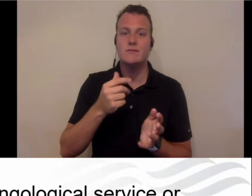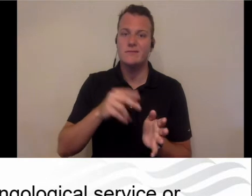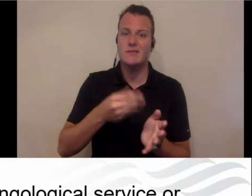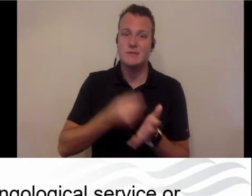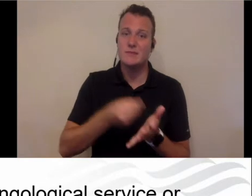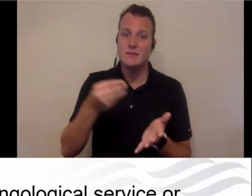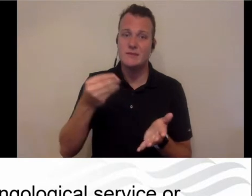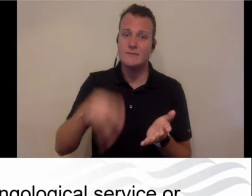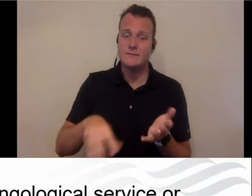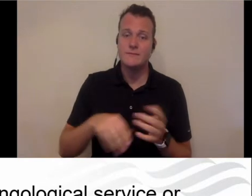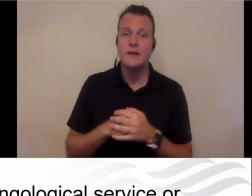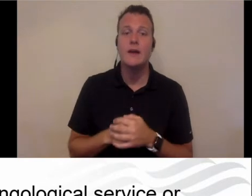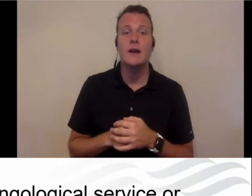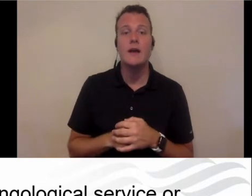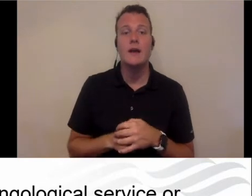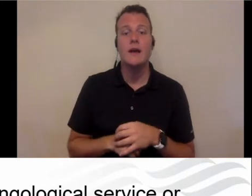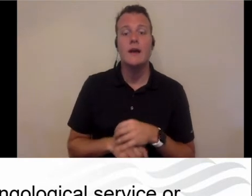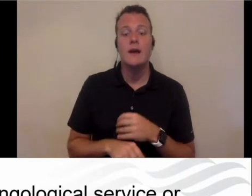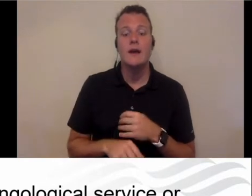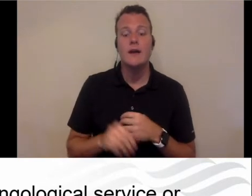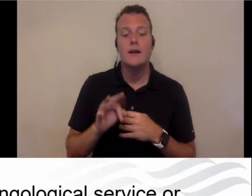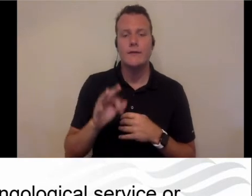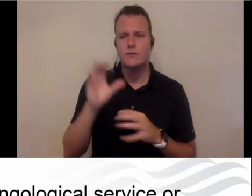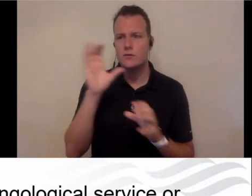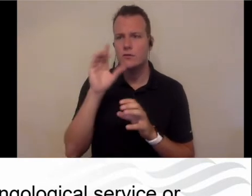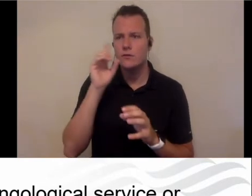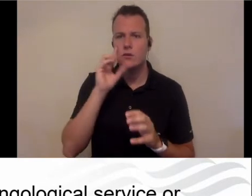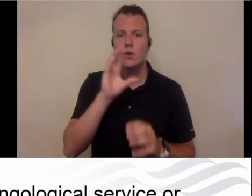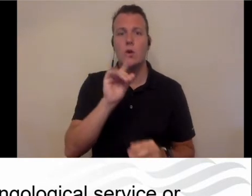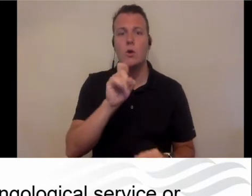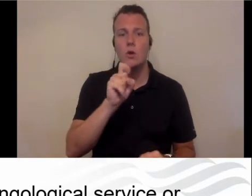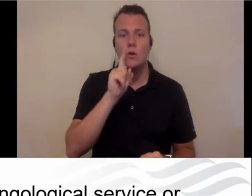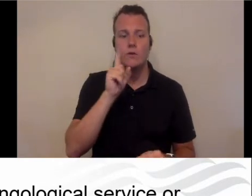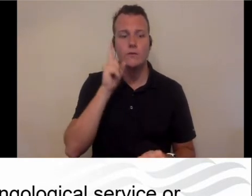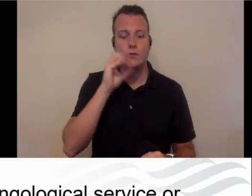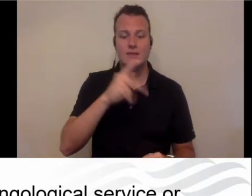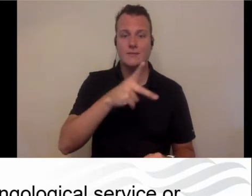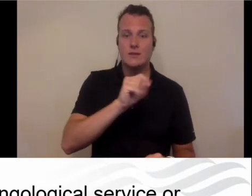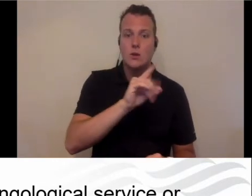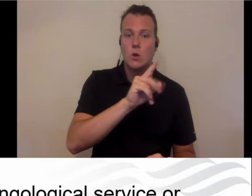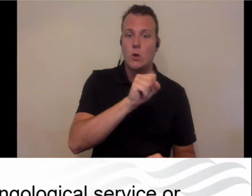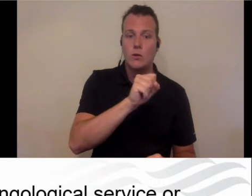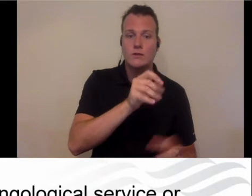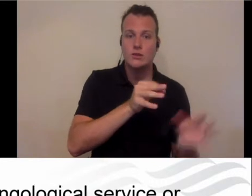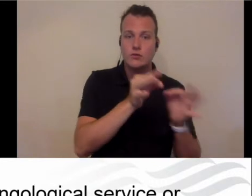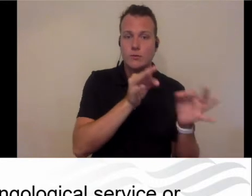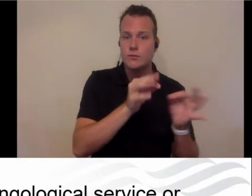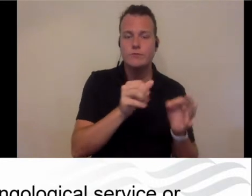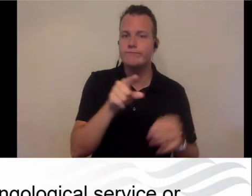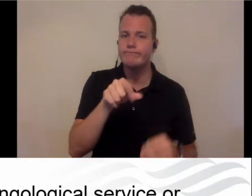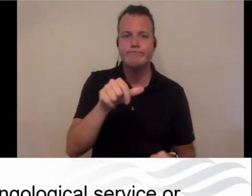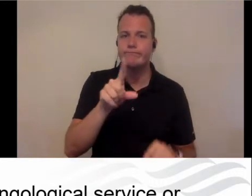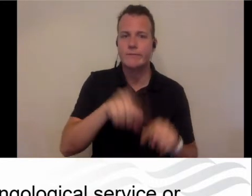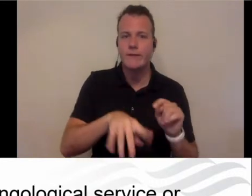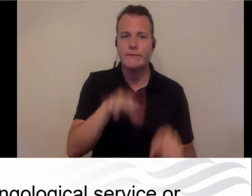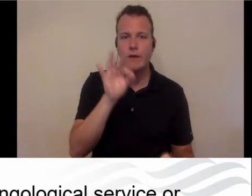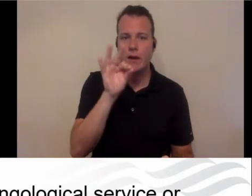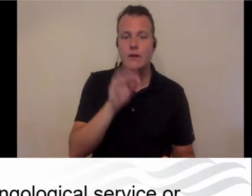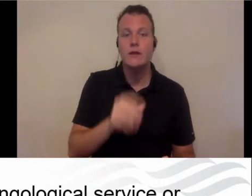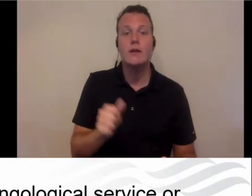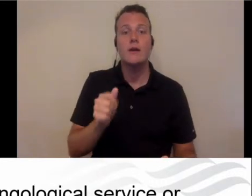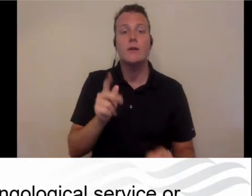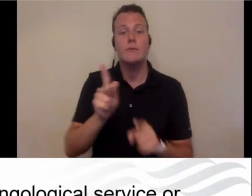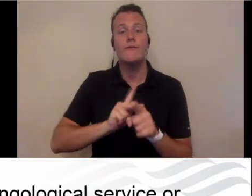try and find a code descriptor on the internet for CPT codes, you won't find it. The professional organizations have